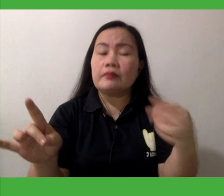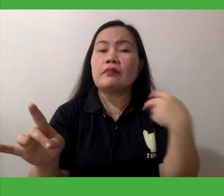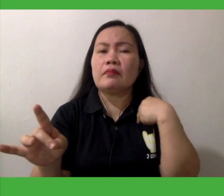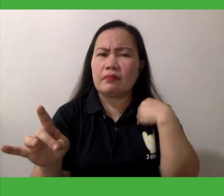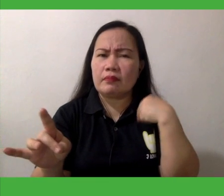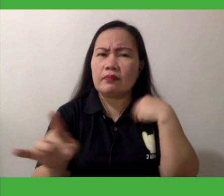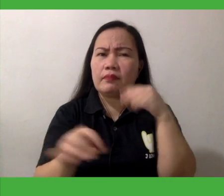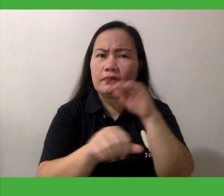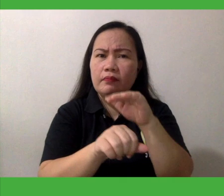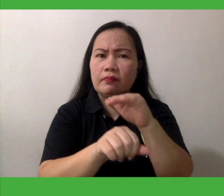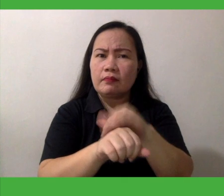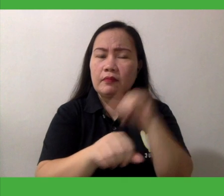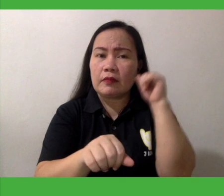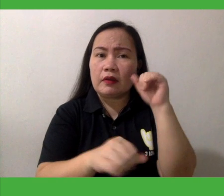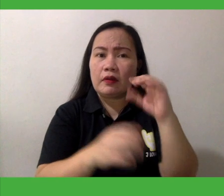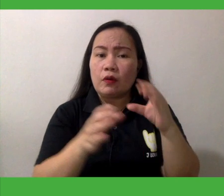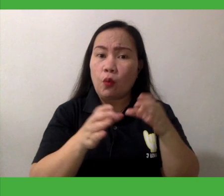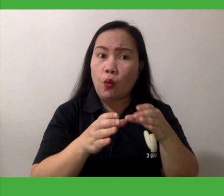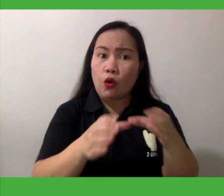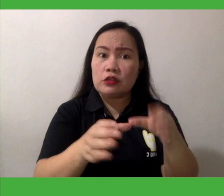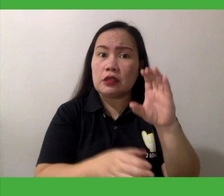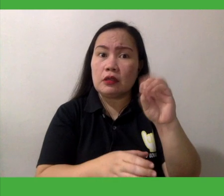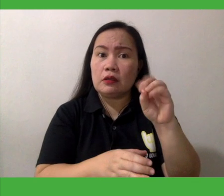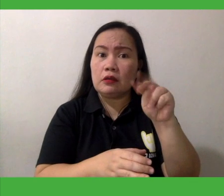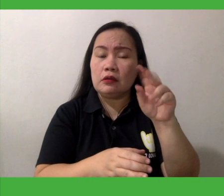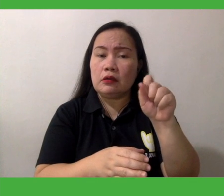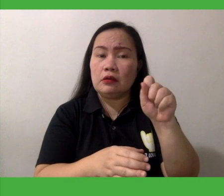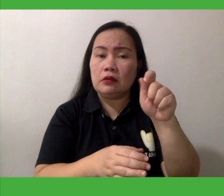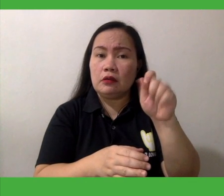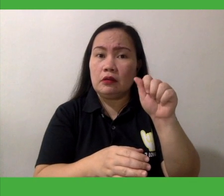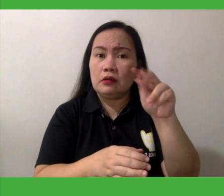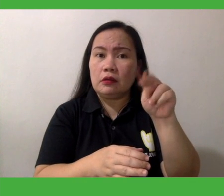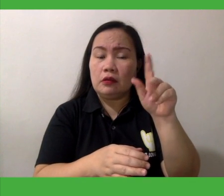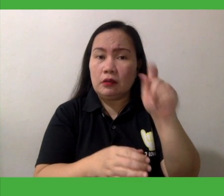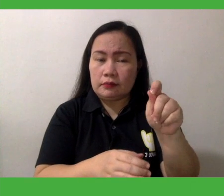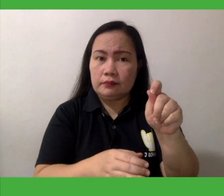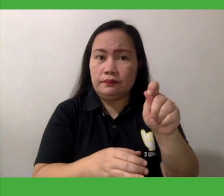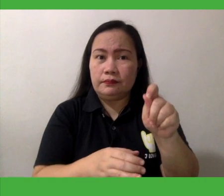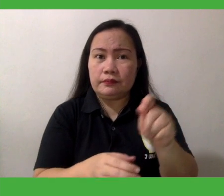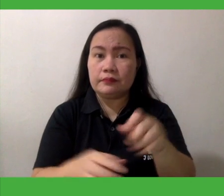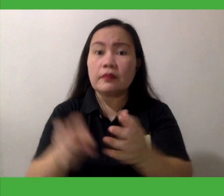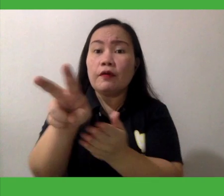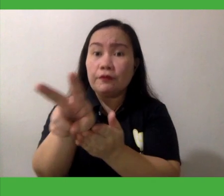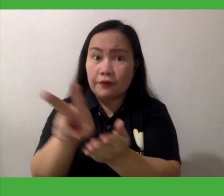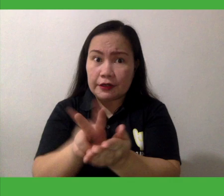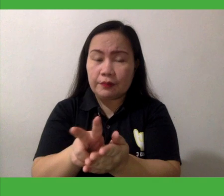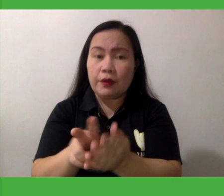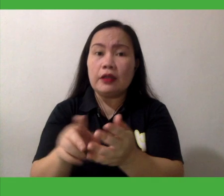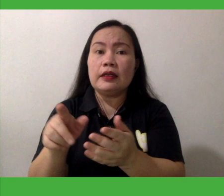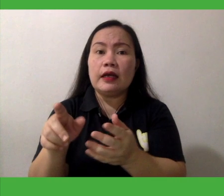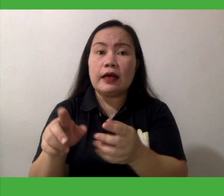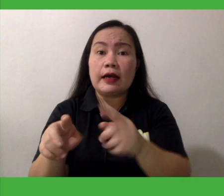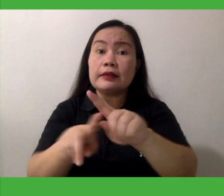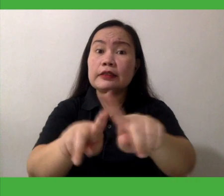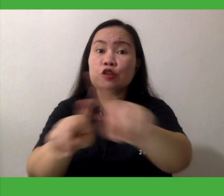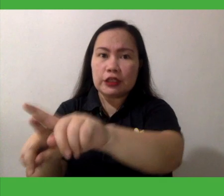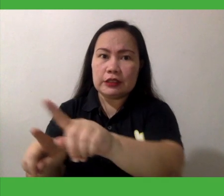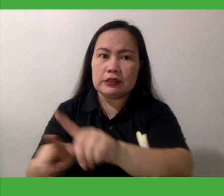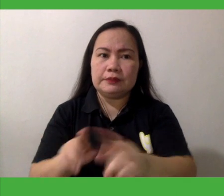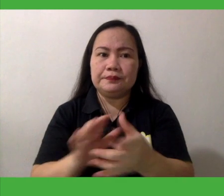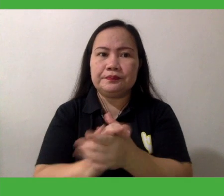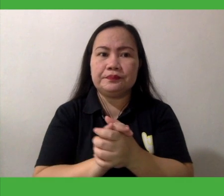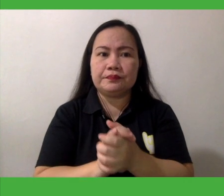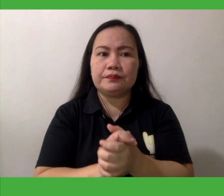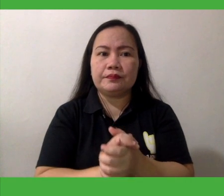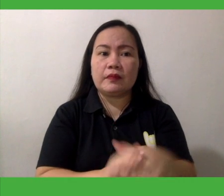tayong tinatawag na constant and variable. Okay? So, in algebraic expression, yung fixed